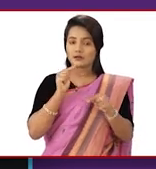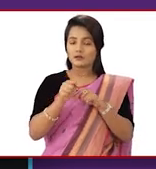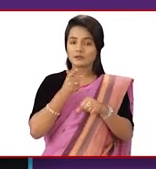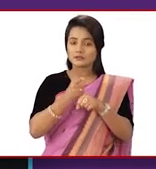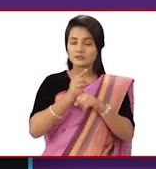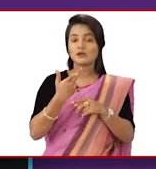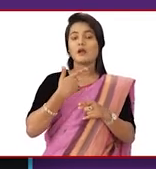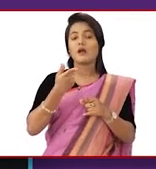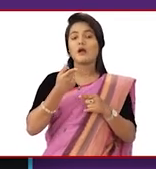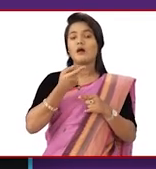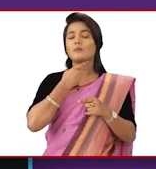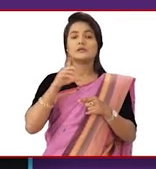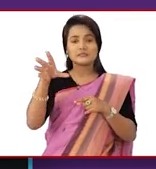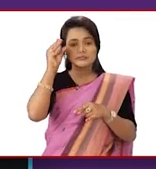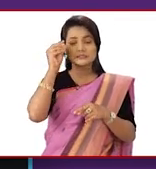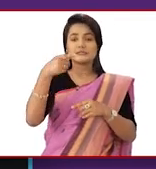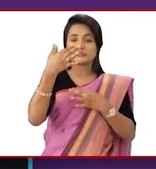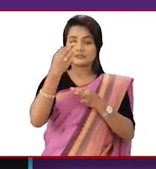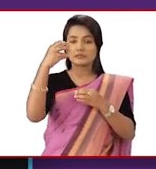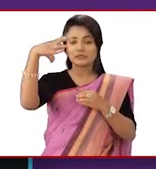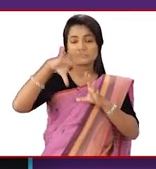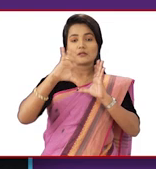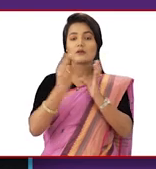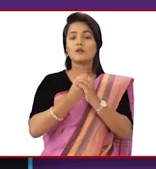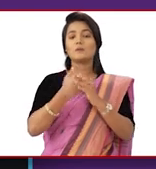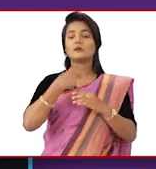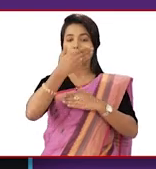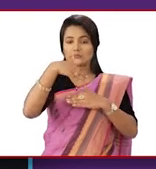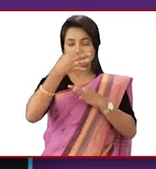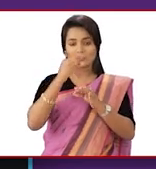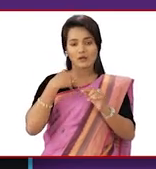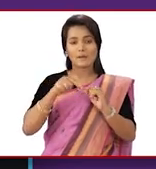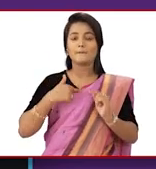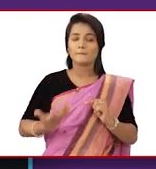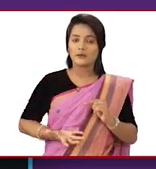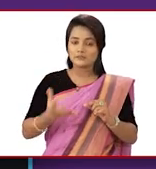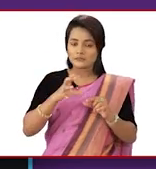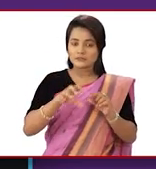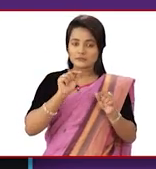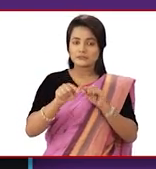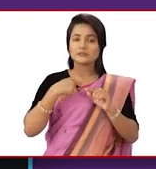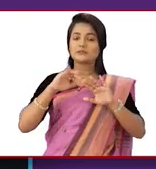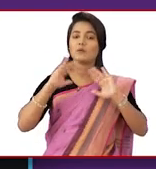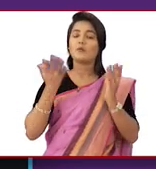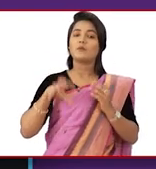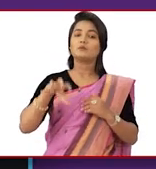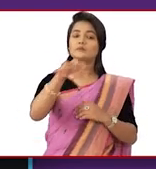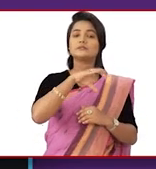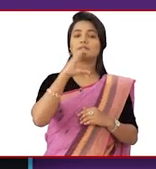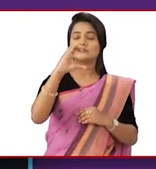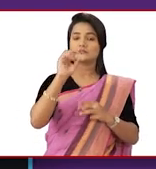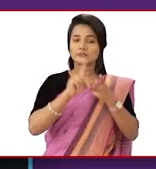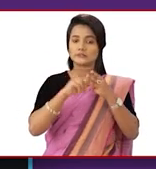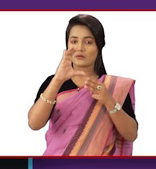By training, I'm an electrical engineer. I've worked at different companies in the US and in Bangladesh. I also served as the CEO of